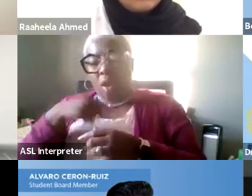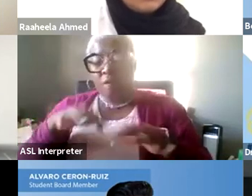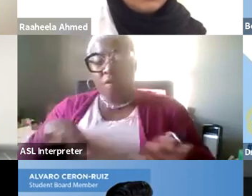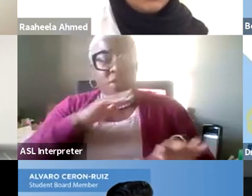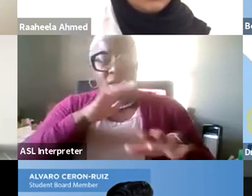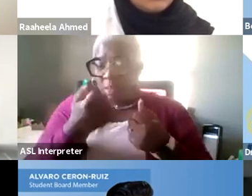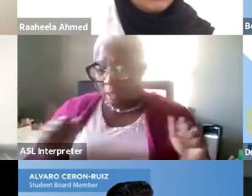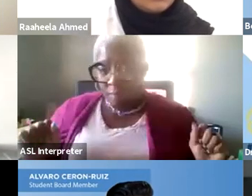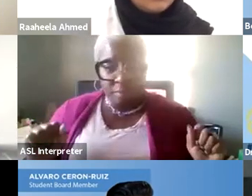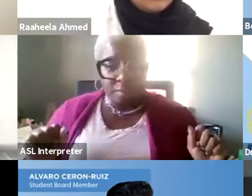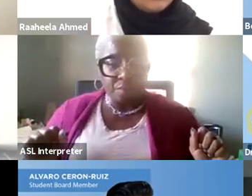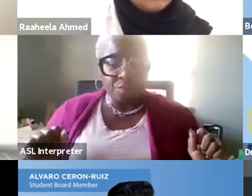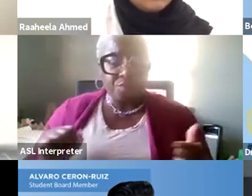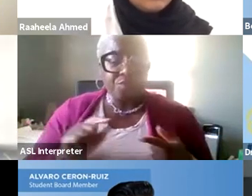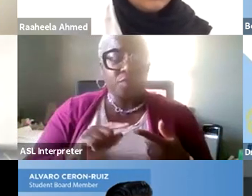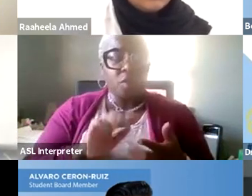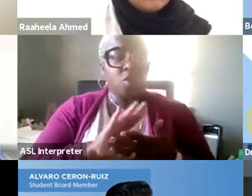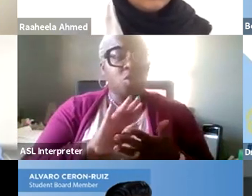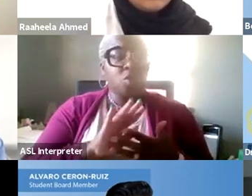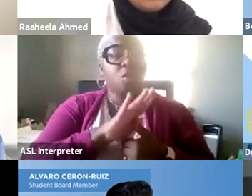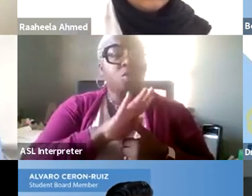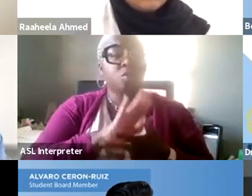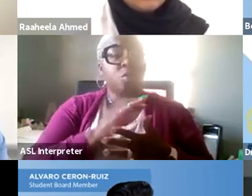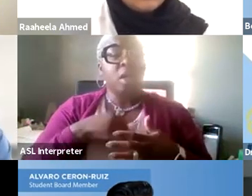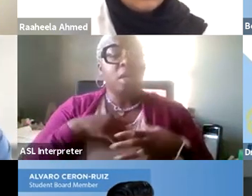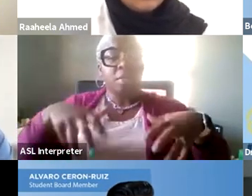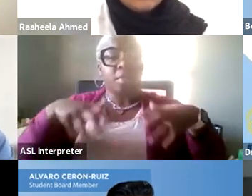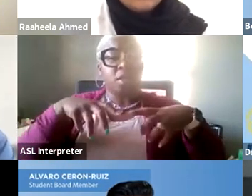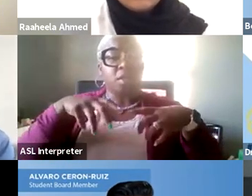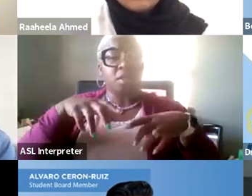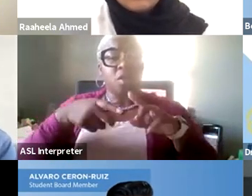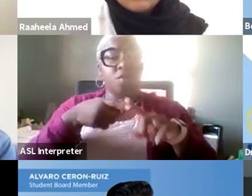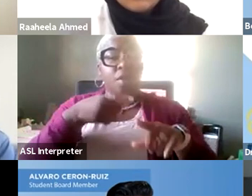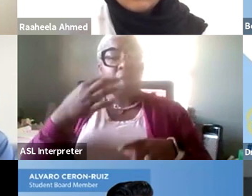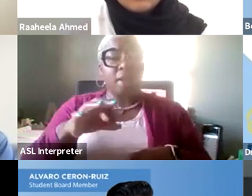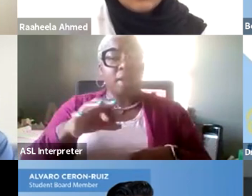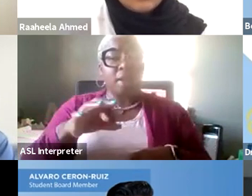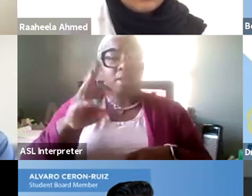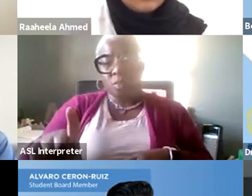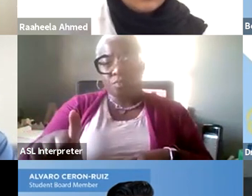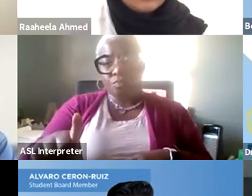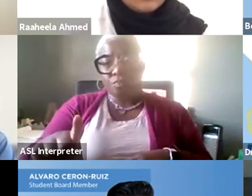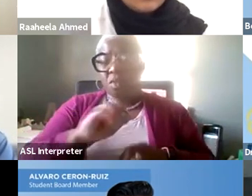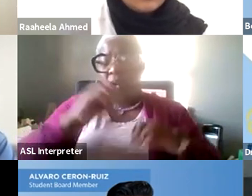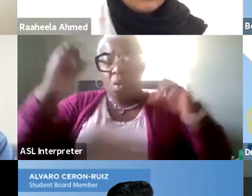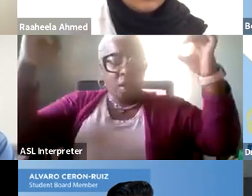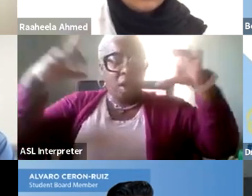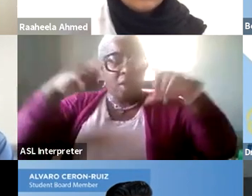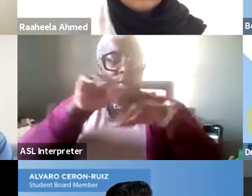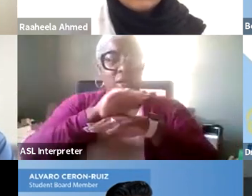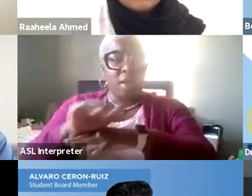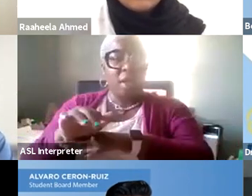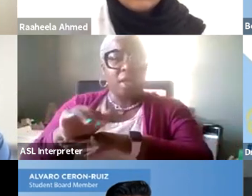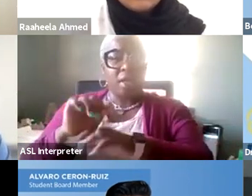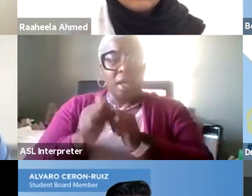the bleachers. The school has the original bleachers from 1961, and there are no lights for the scheduled evening